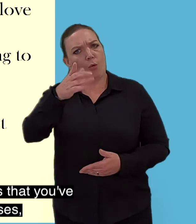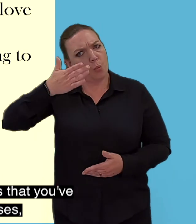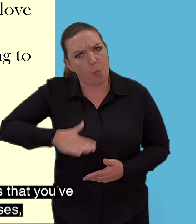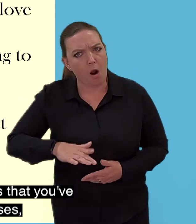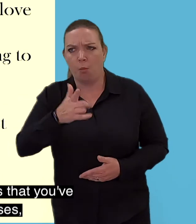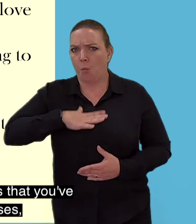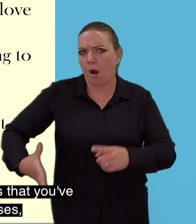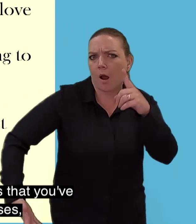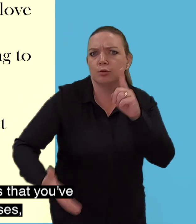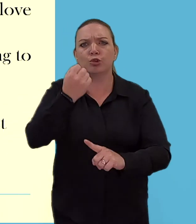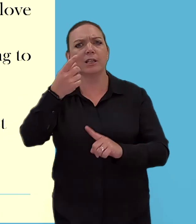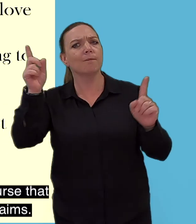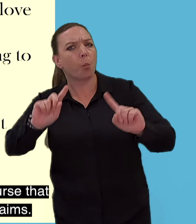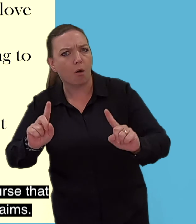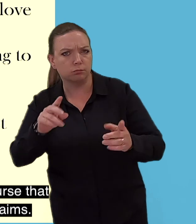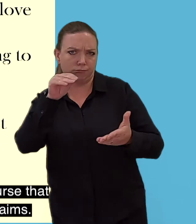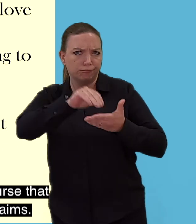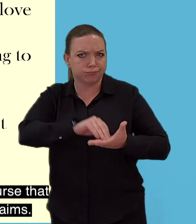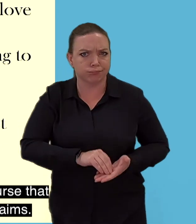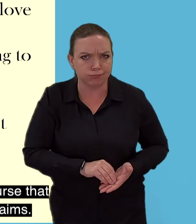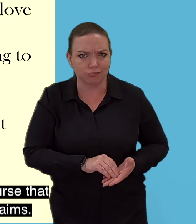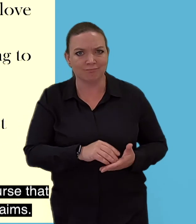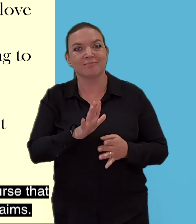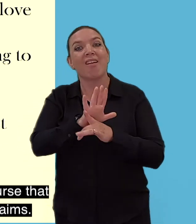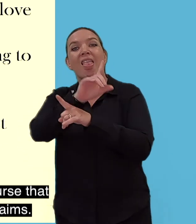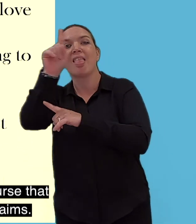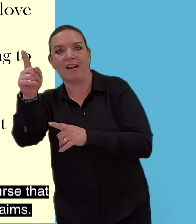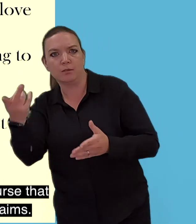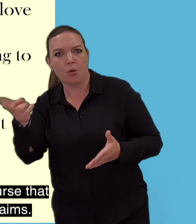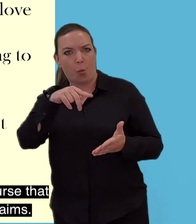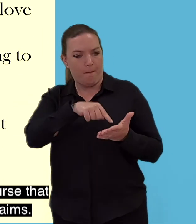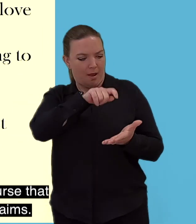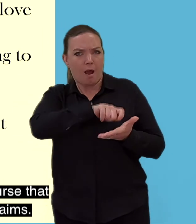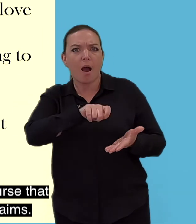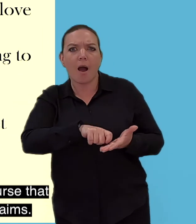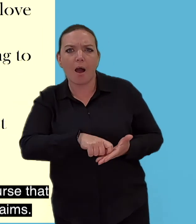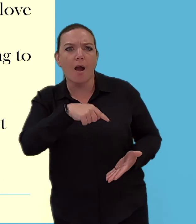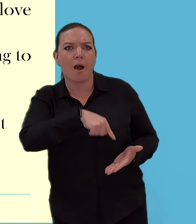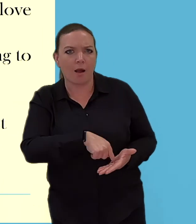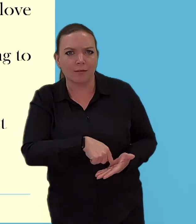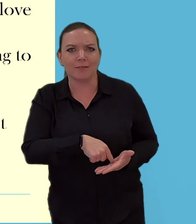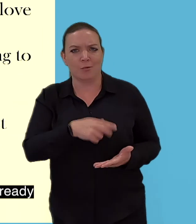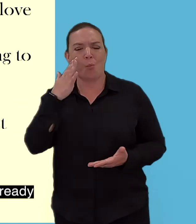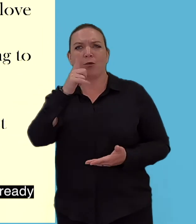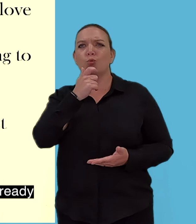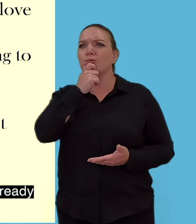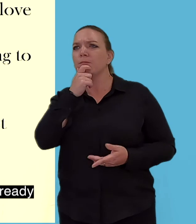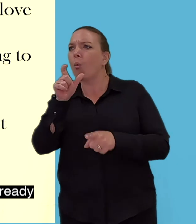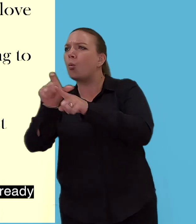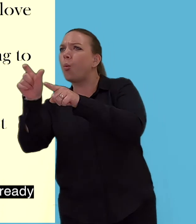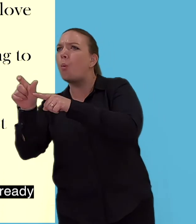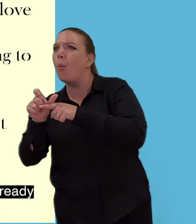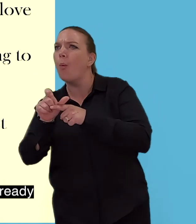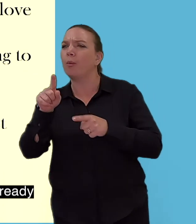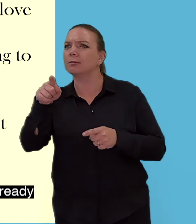you've written when you're looking at courses, because you'll want to make sure the course that you eventually choose meets those aims. If this video has got you